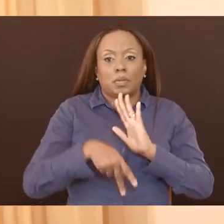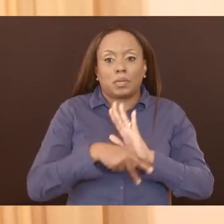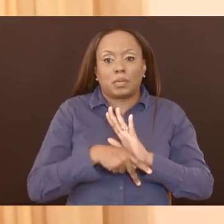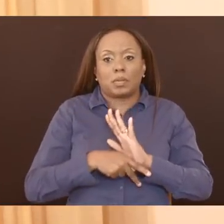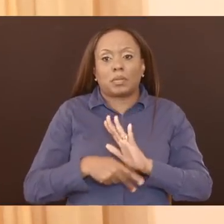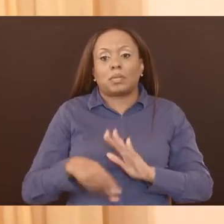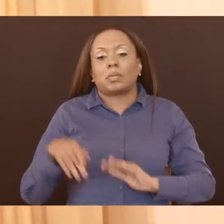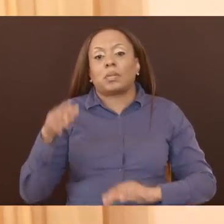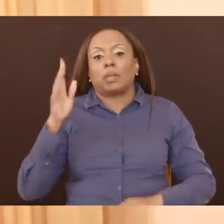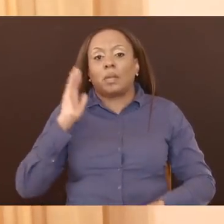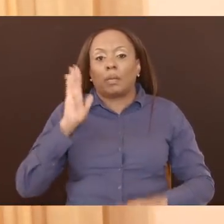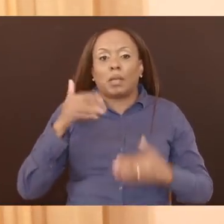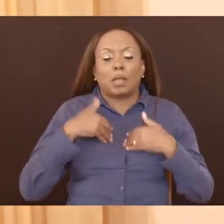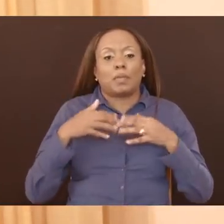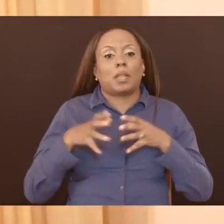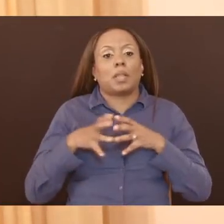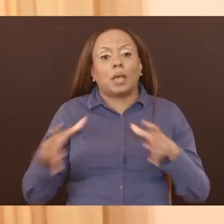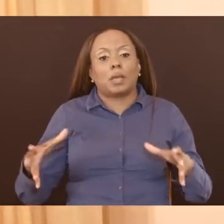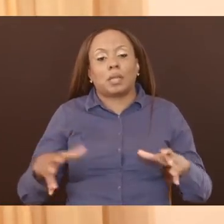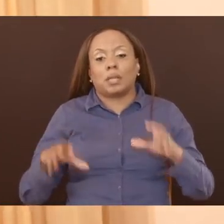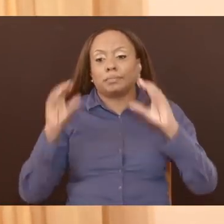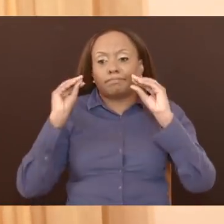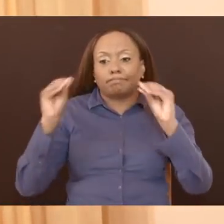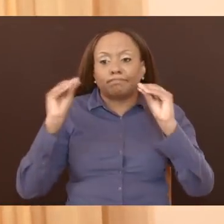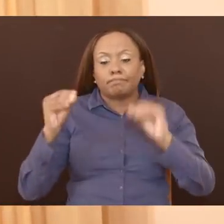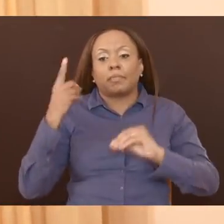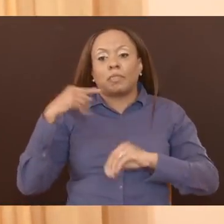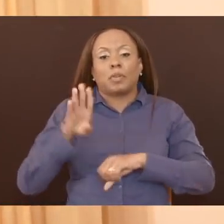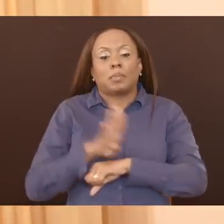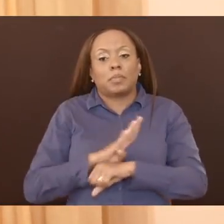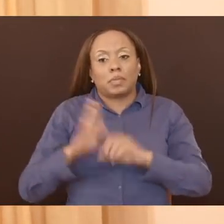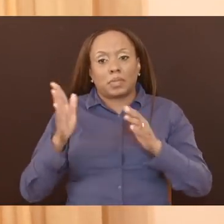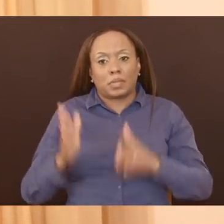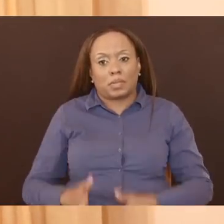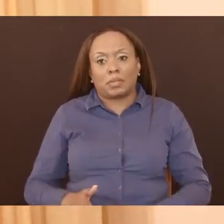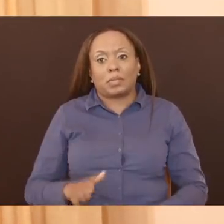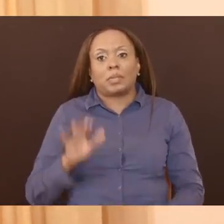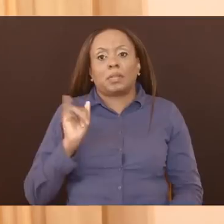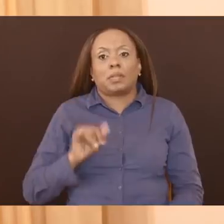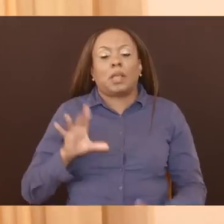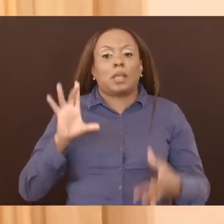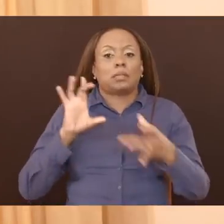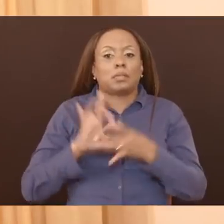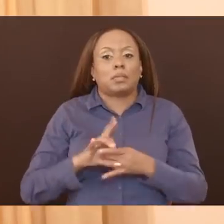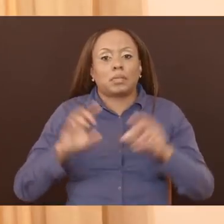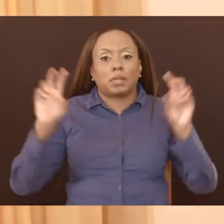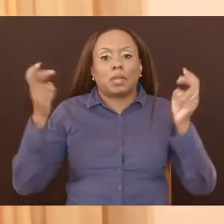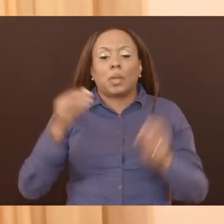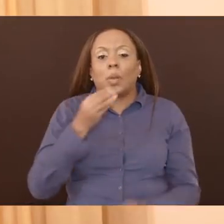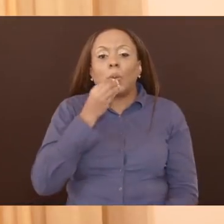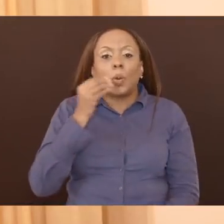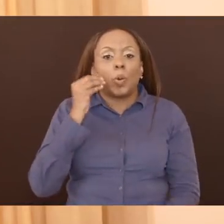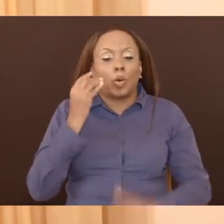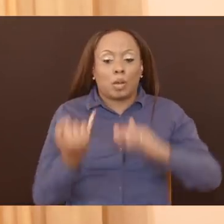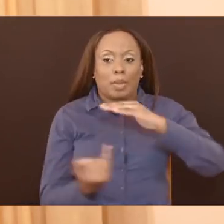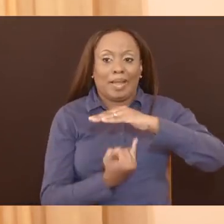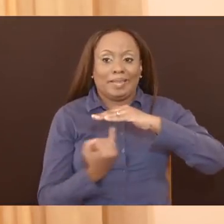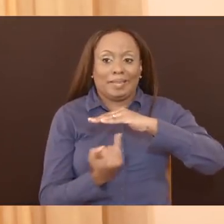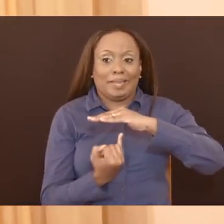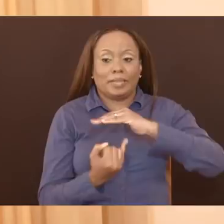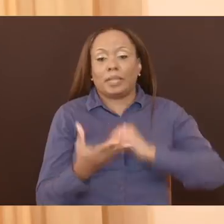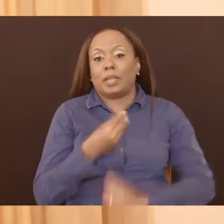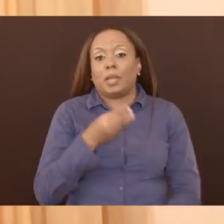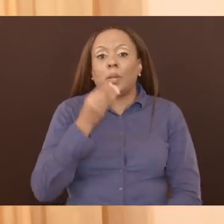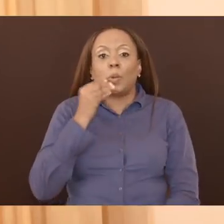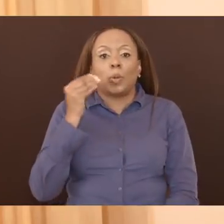public education for Barbadians, and that policy is related to home quarantine and home isolation. It will only